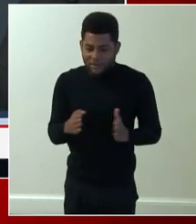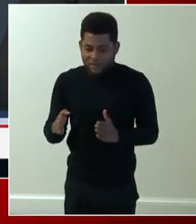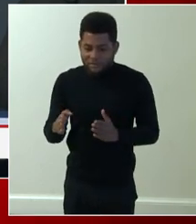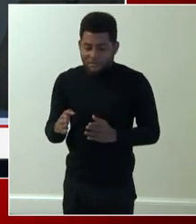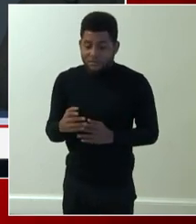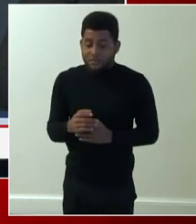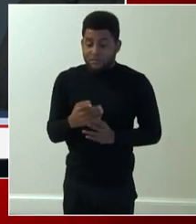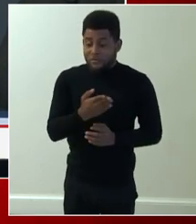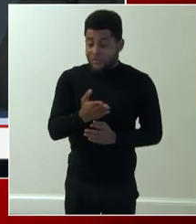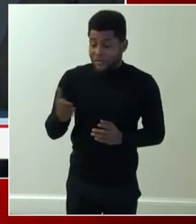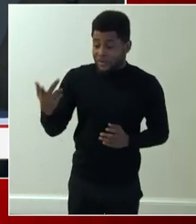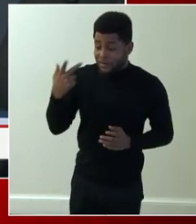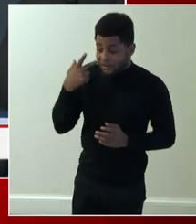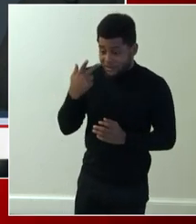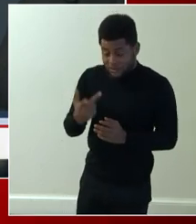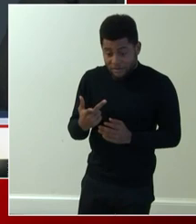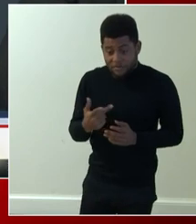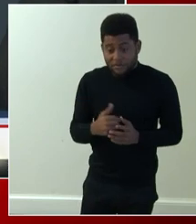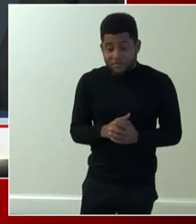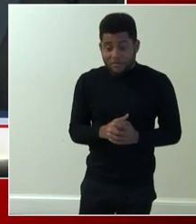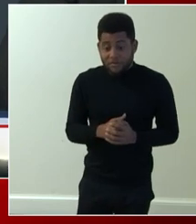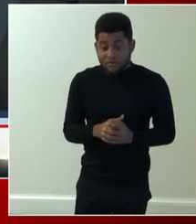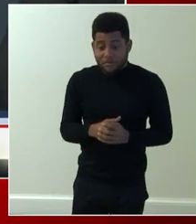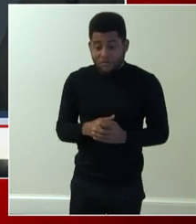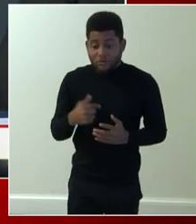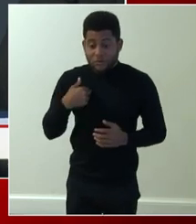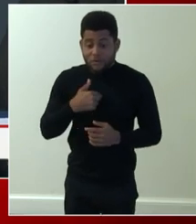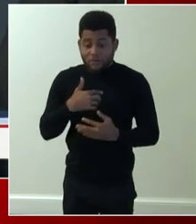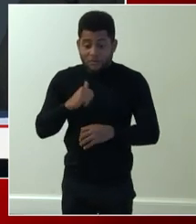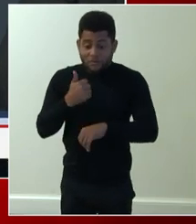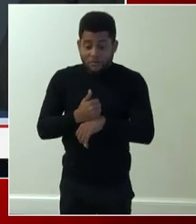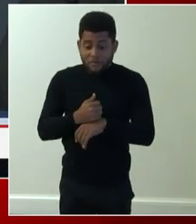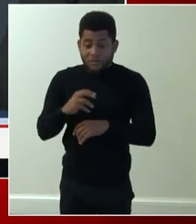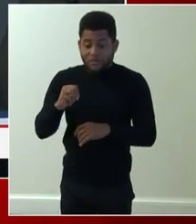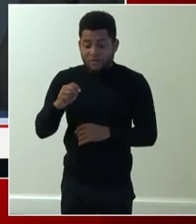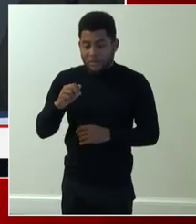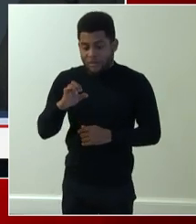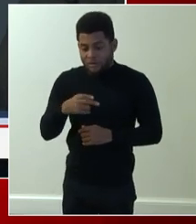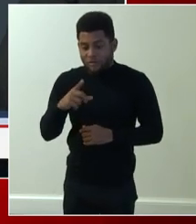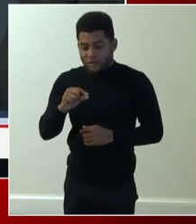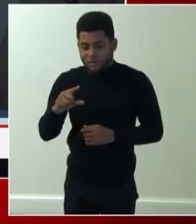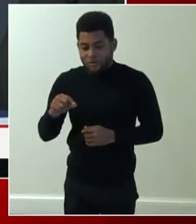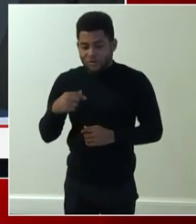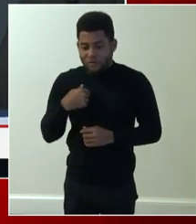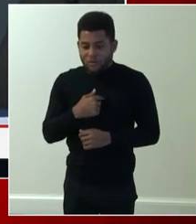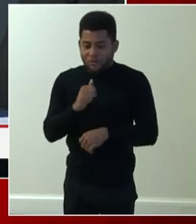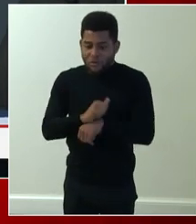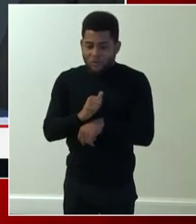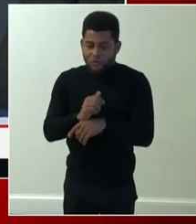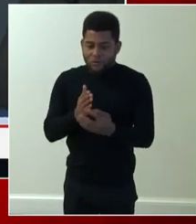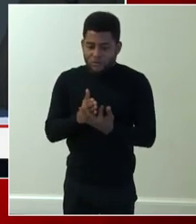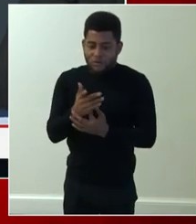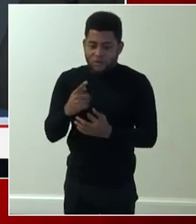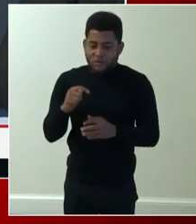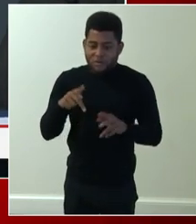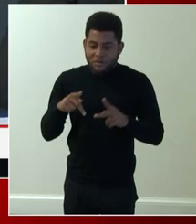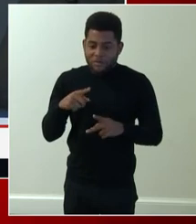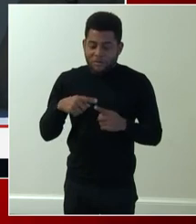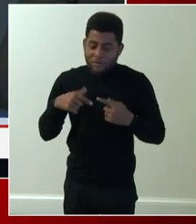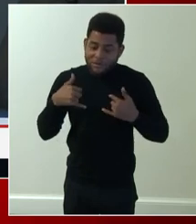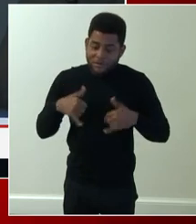team have in place and have had in place since March of 2020. And so they're working through it, and people should still expect to